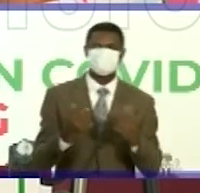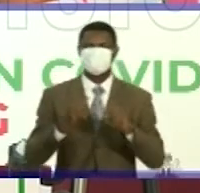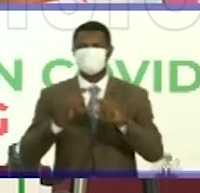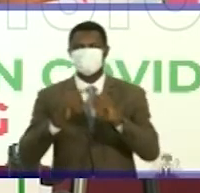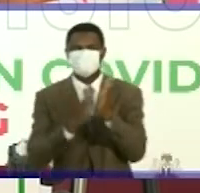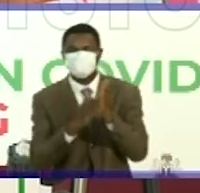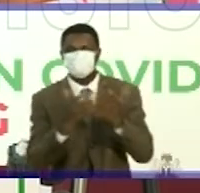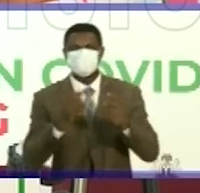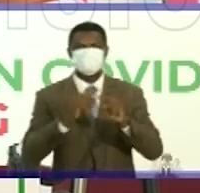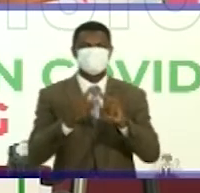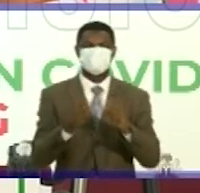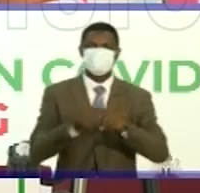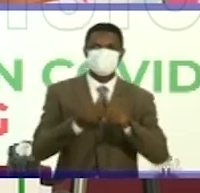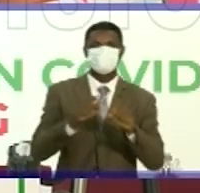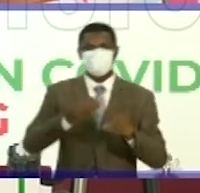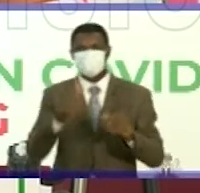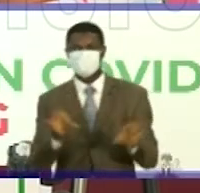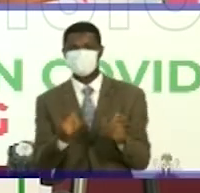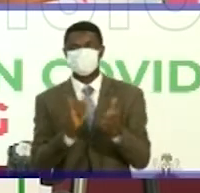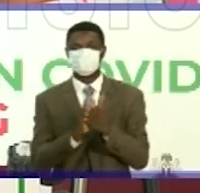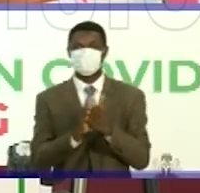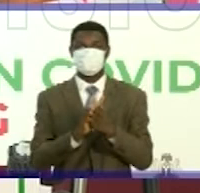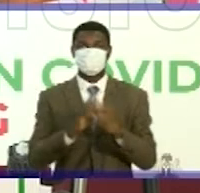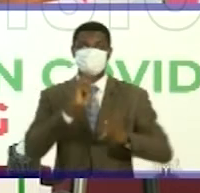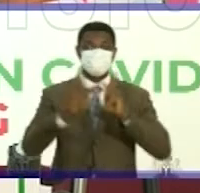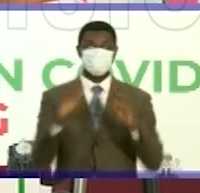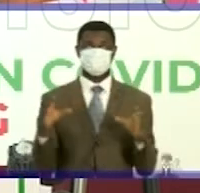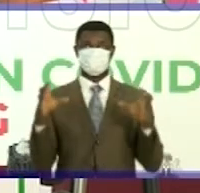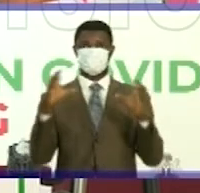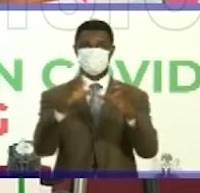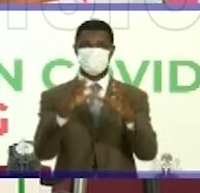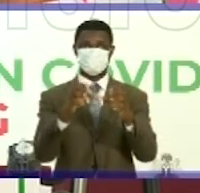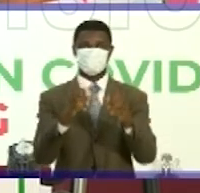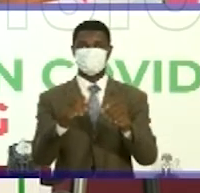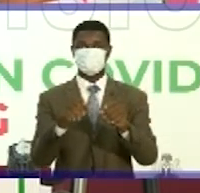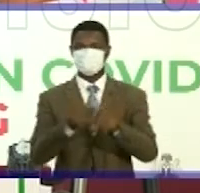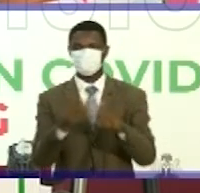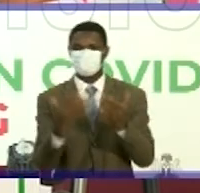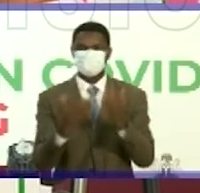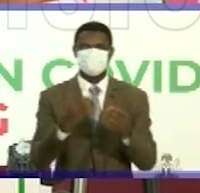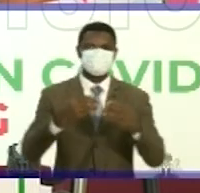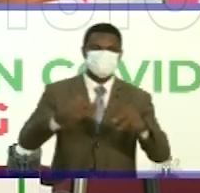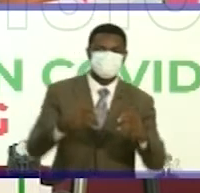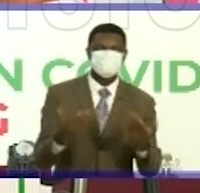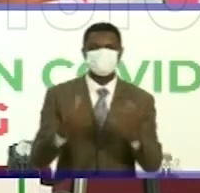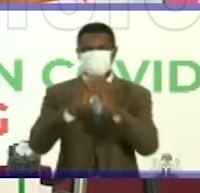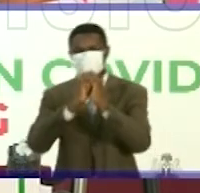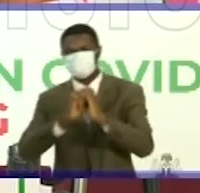that attract mass gatherings, such as operations of markets and worship centers, remain.